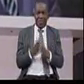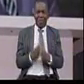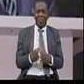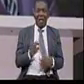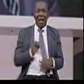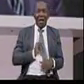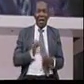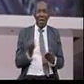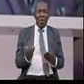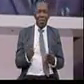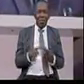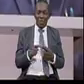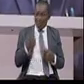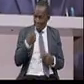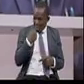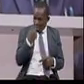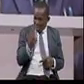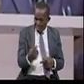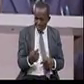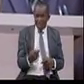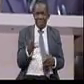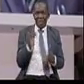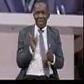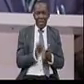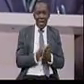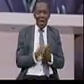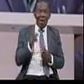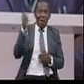God will remember us again.